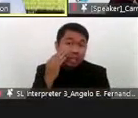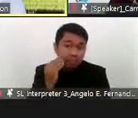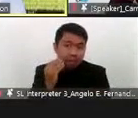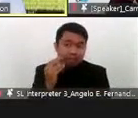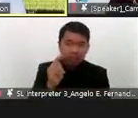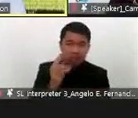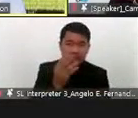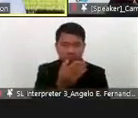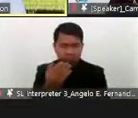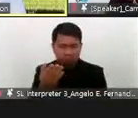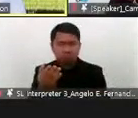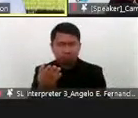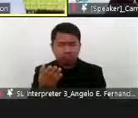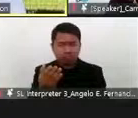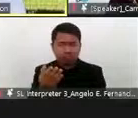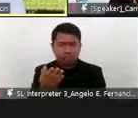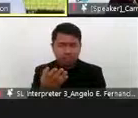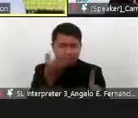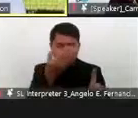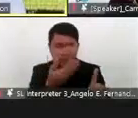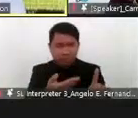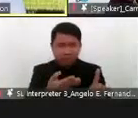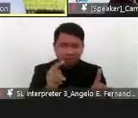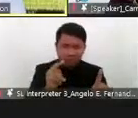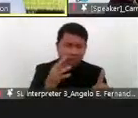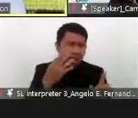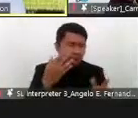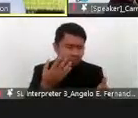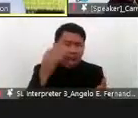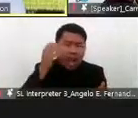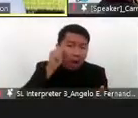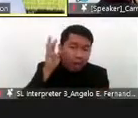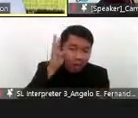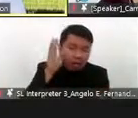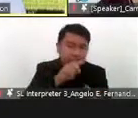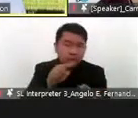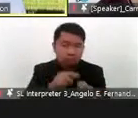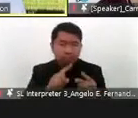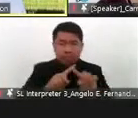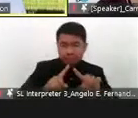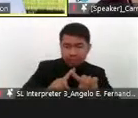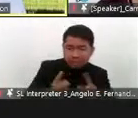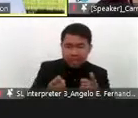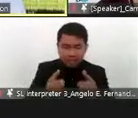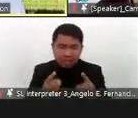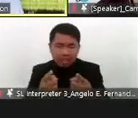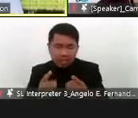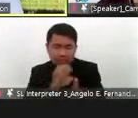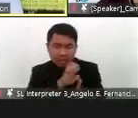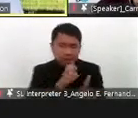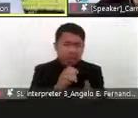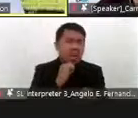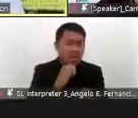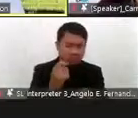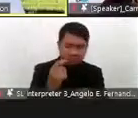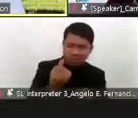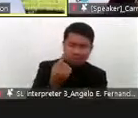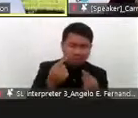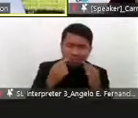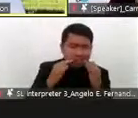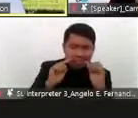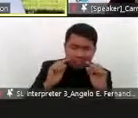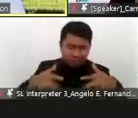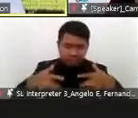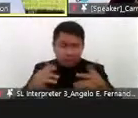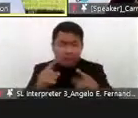very mindful of it. It's probably served very well for people to have not just survived, but developed sustainable